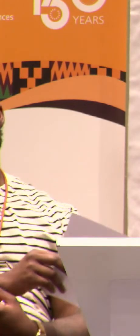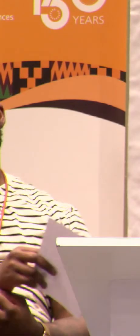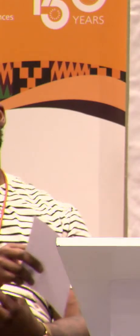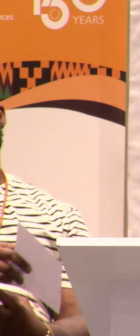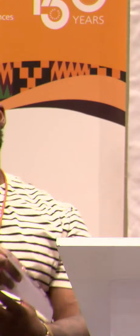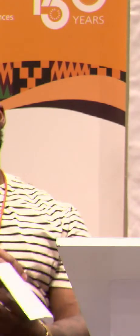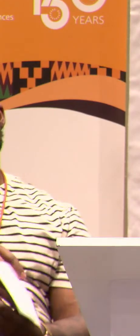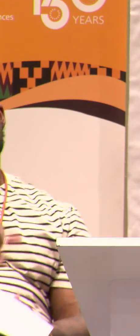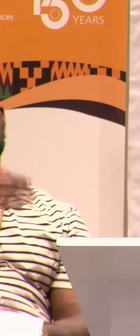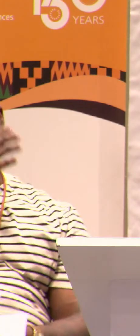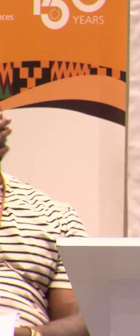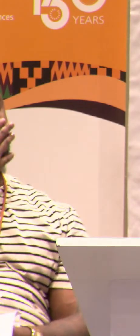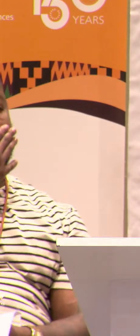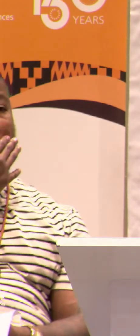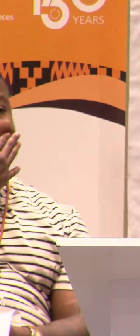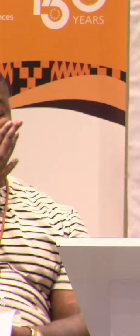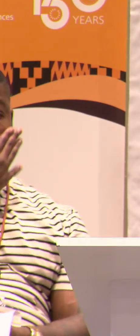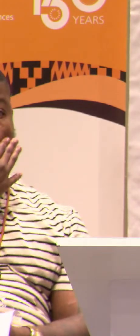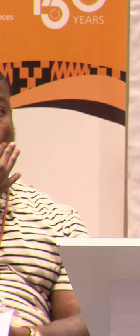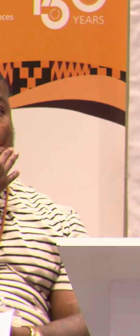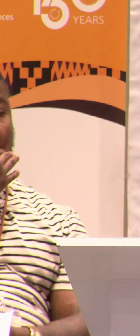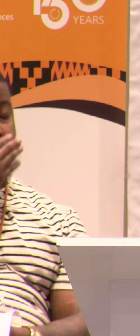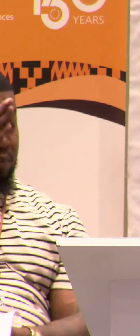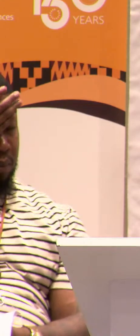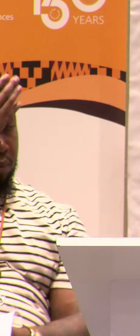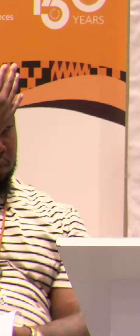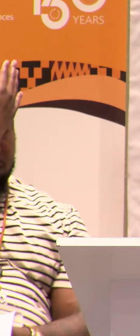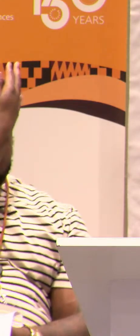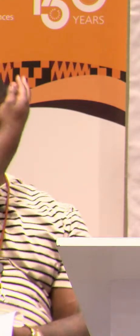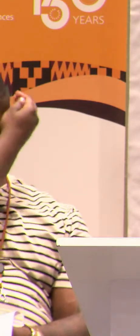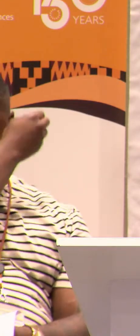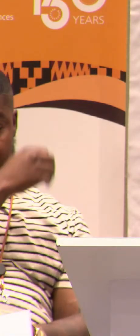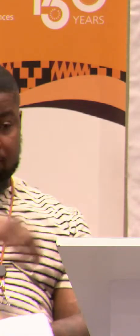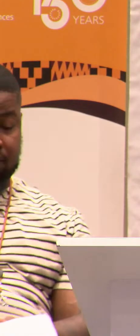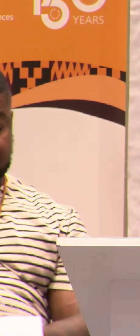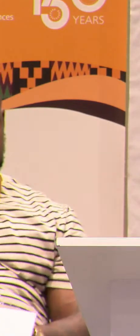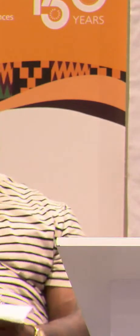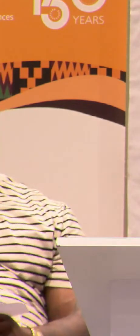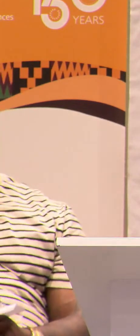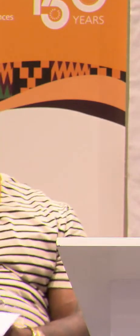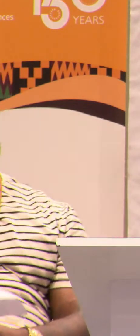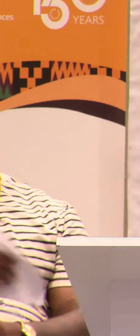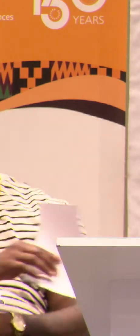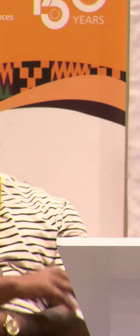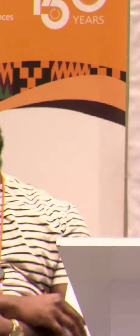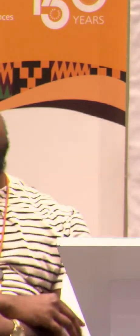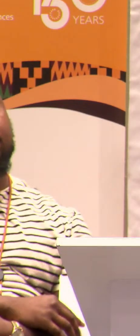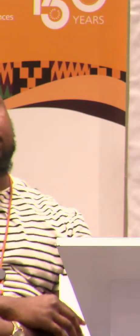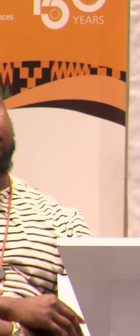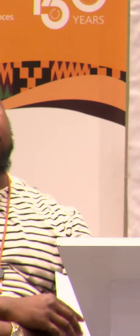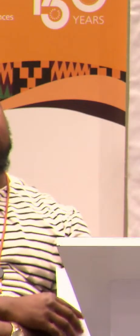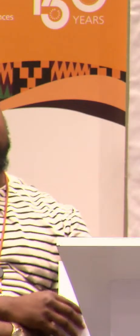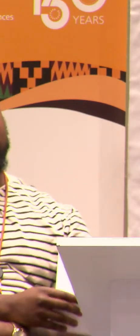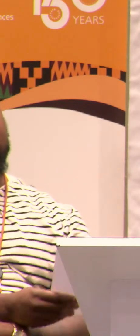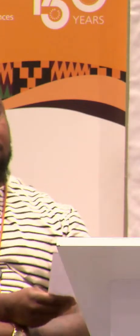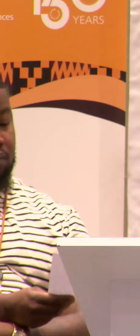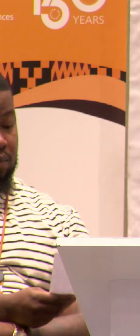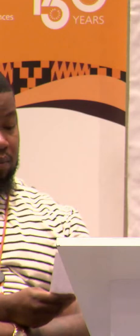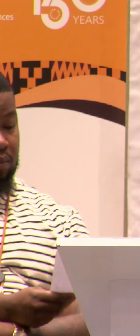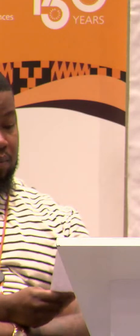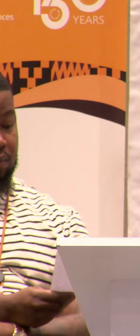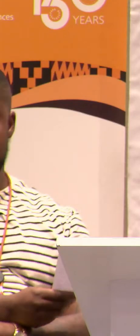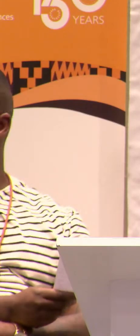those projects. So us as a management team are not necessarily involved in that project, but all of these